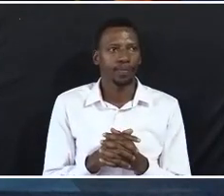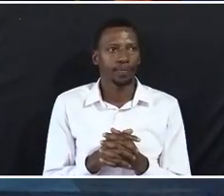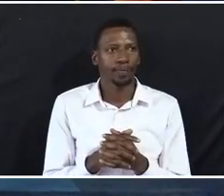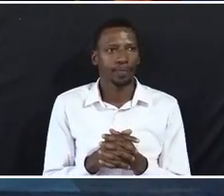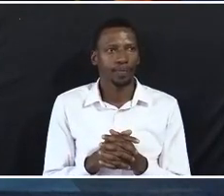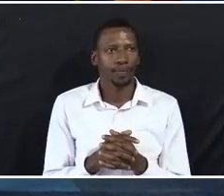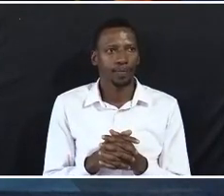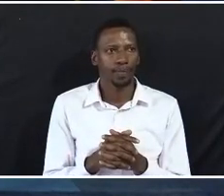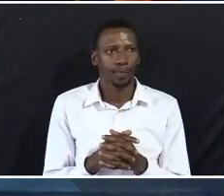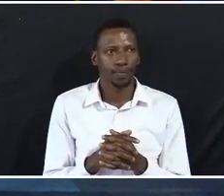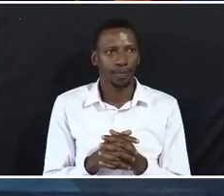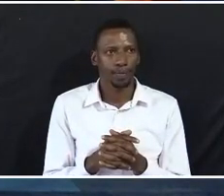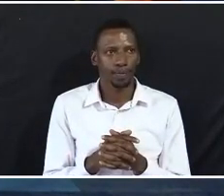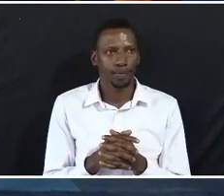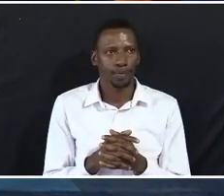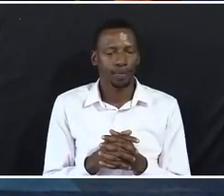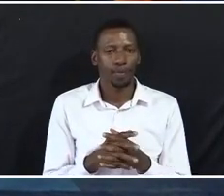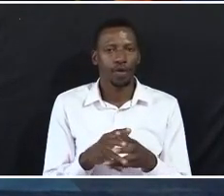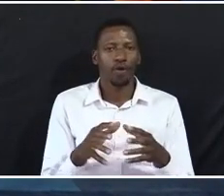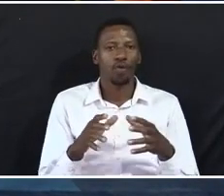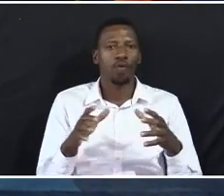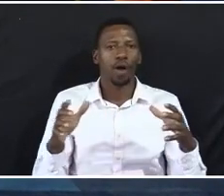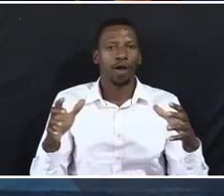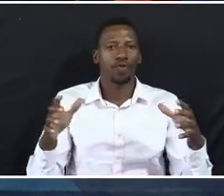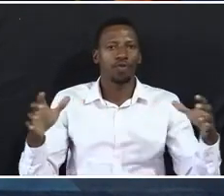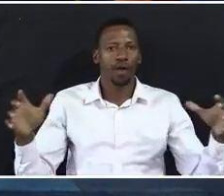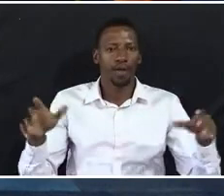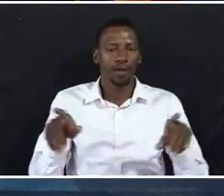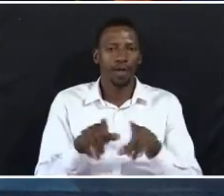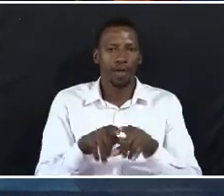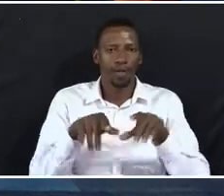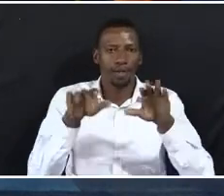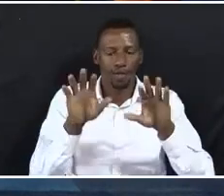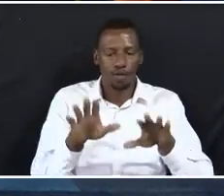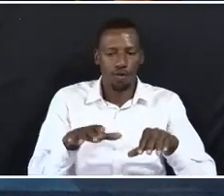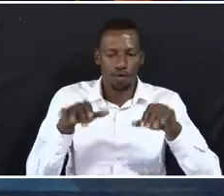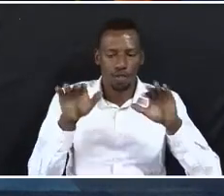Wide, wide as the ocean.